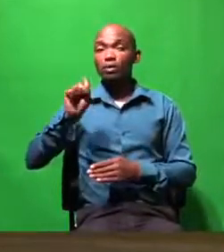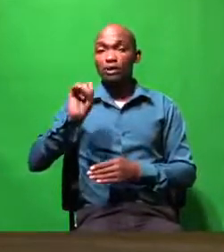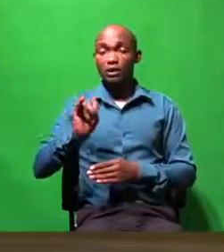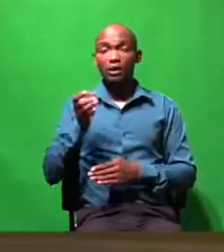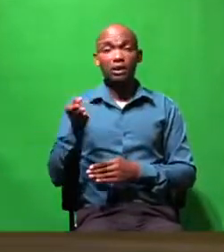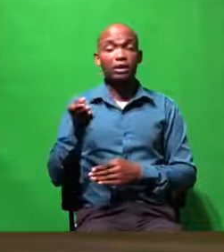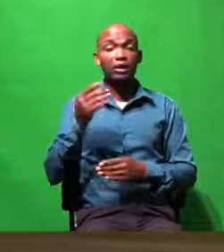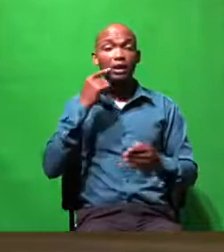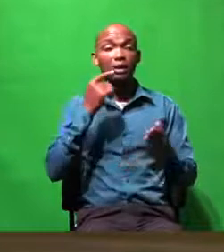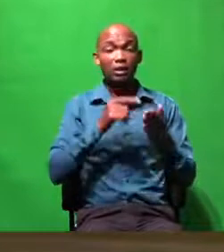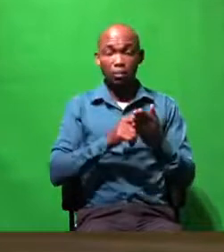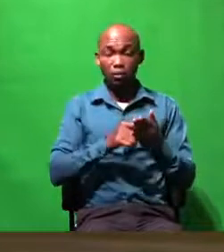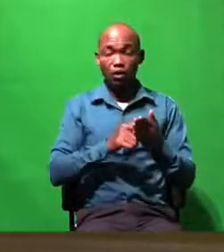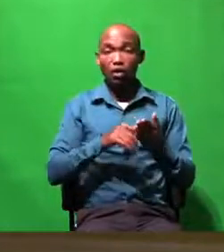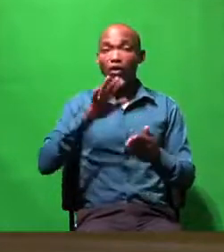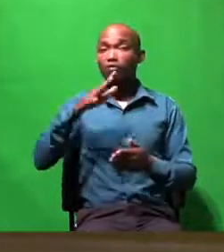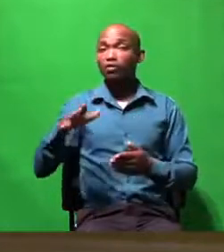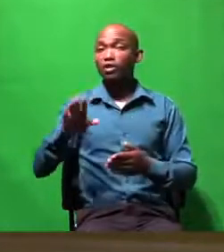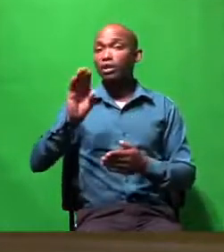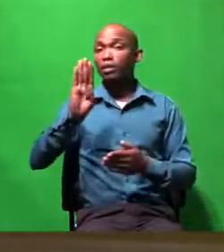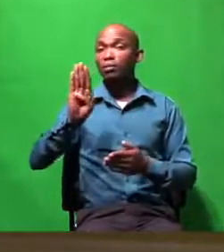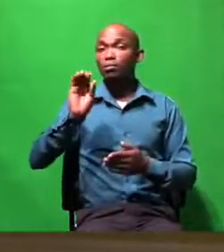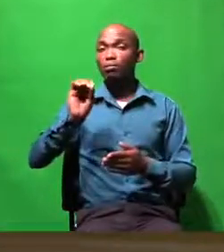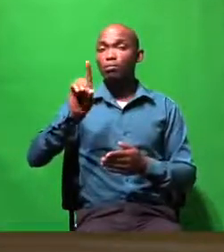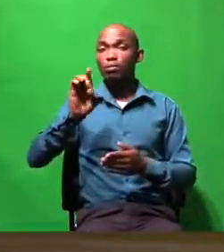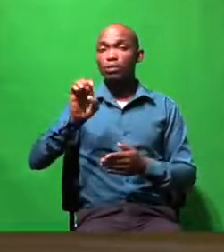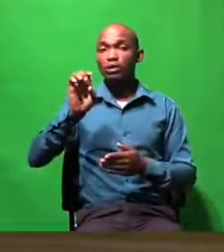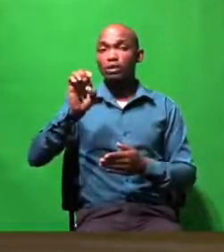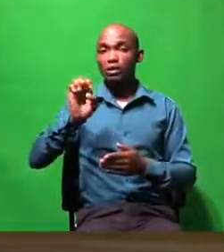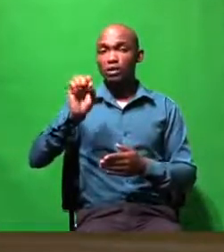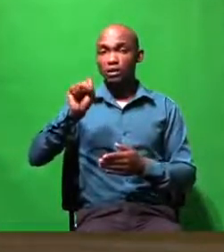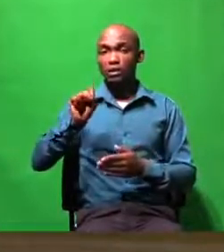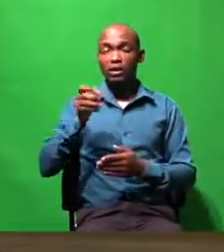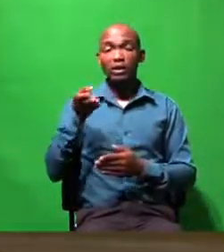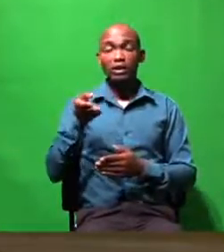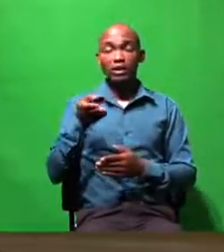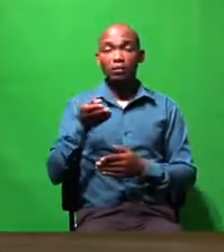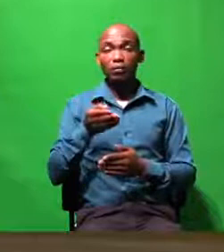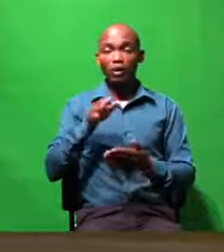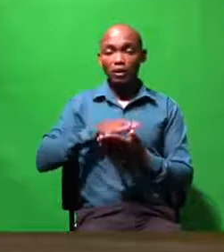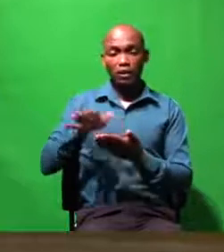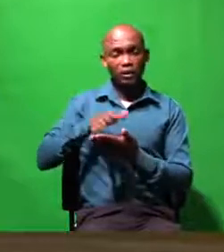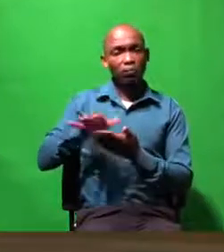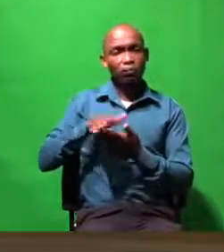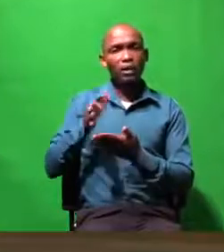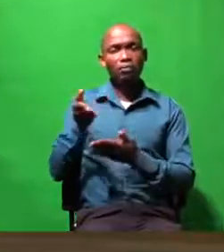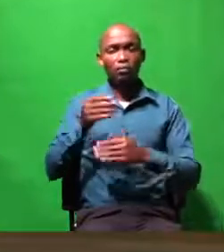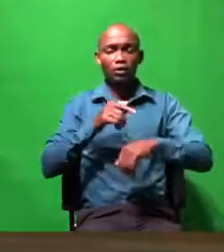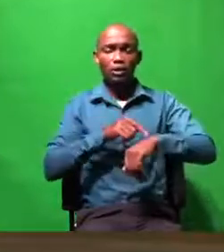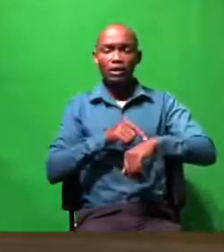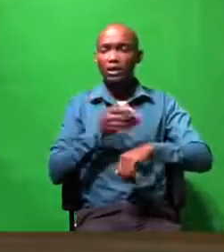example of water bodies. So my student, the big term we explain about it is